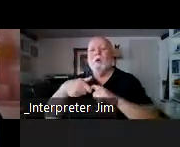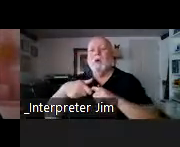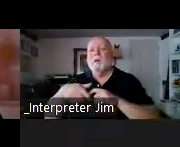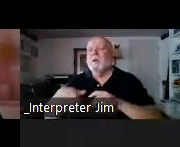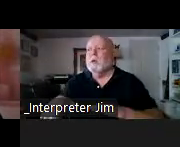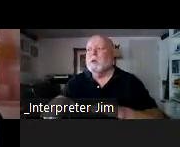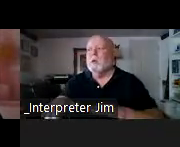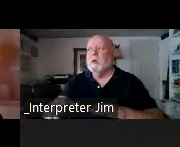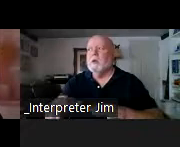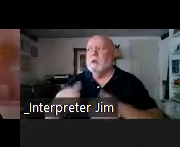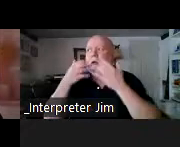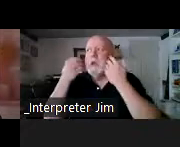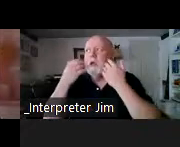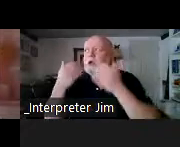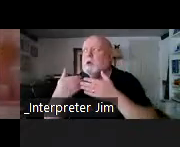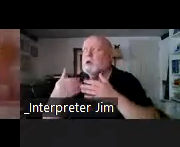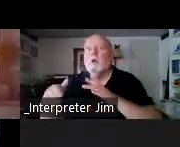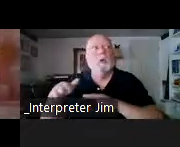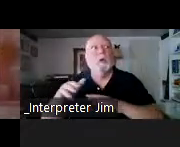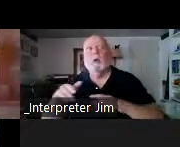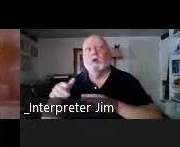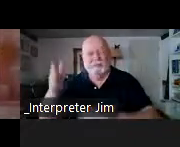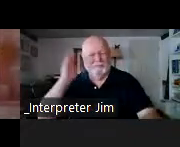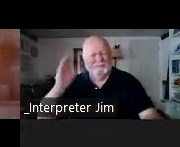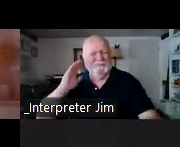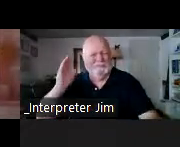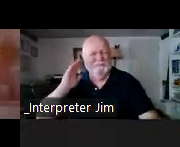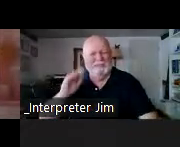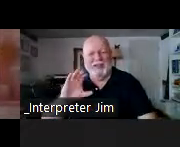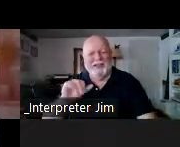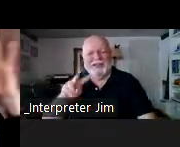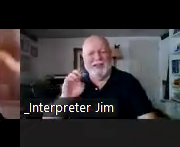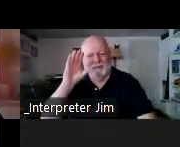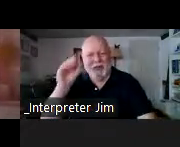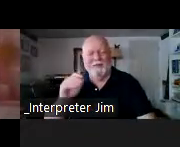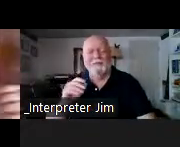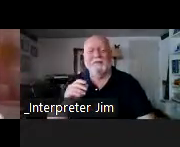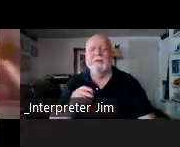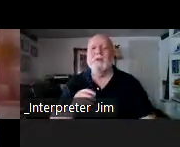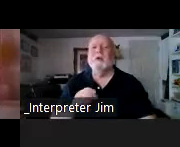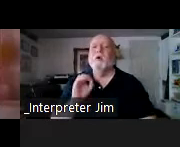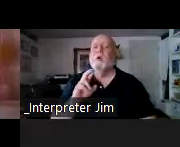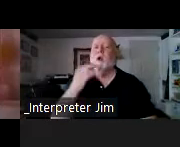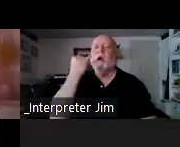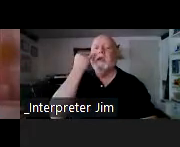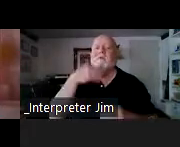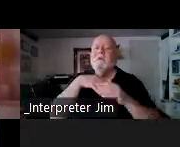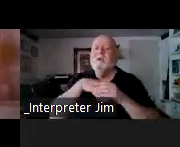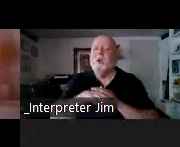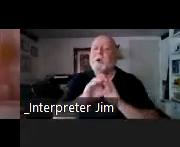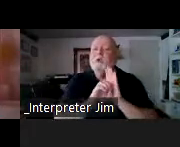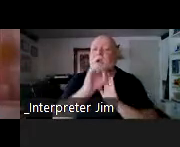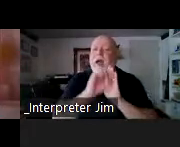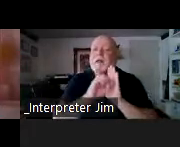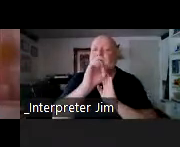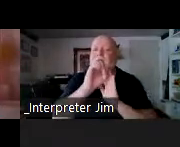mind and your body. What happens to your mind and your body, you pull in. So anytime you get into a larger, more expansive environment,